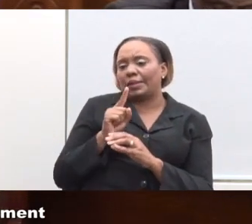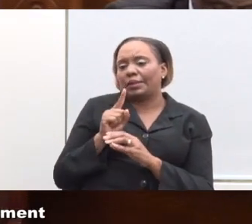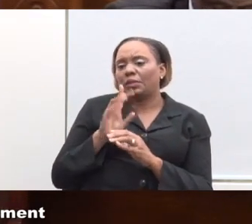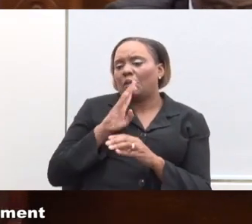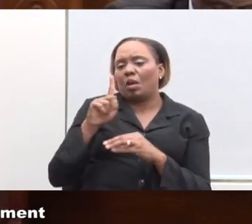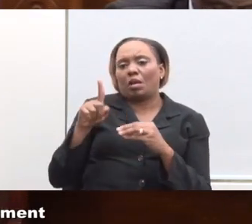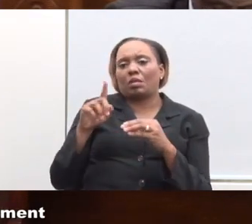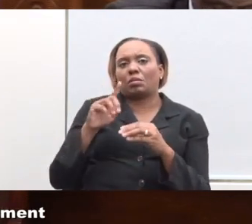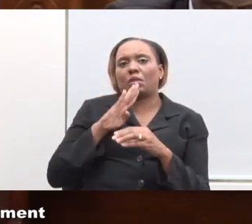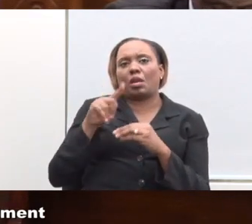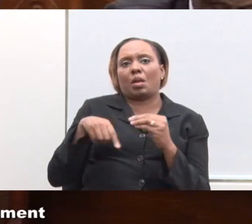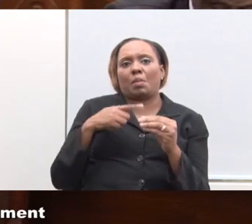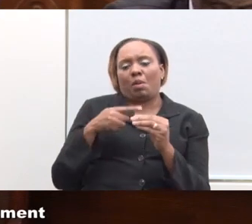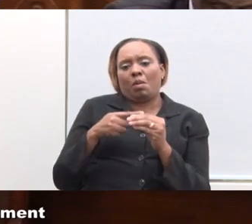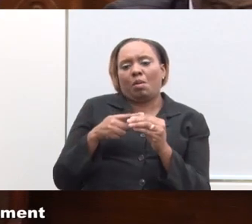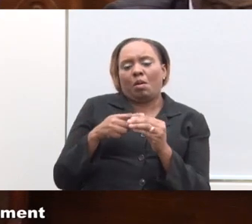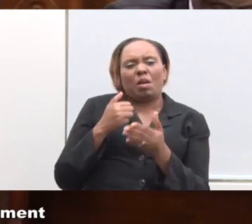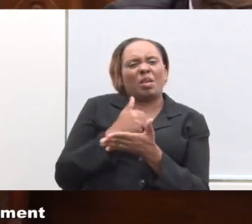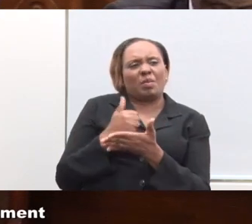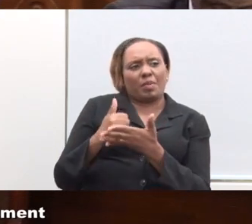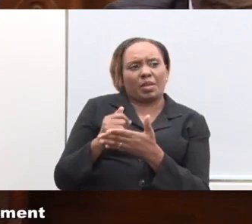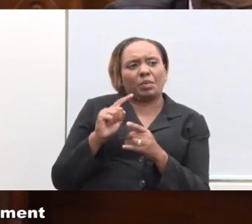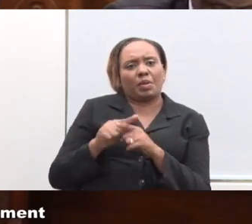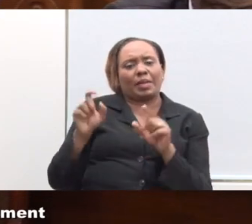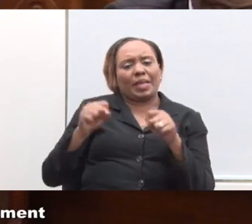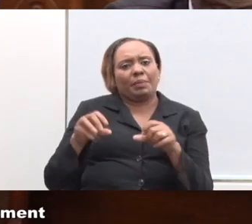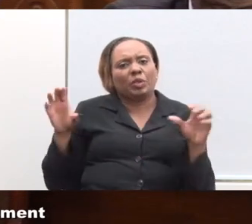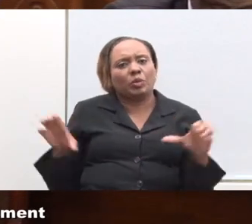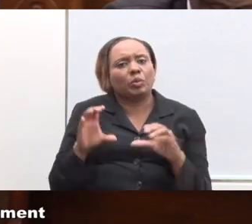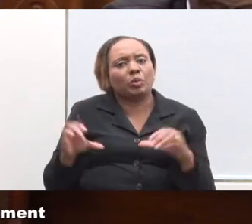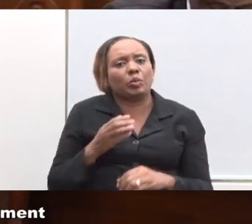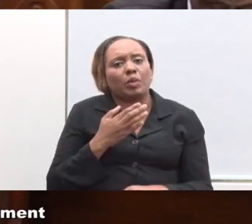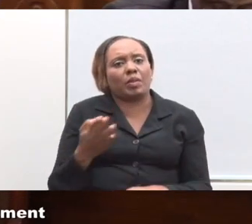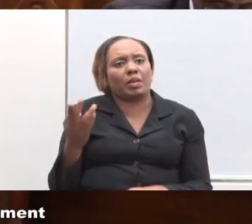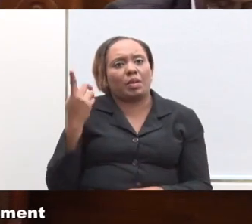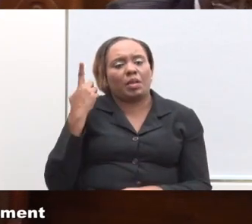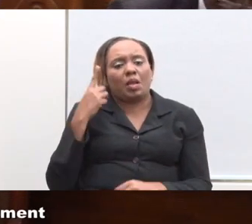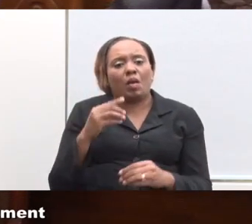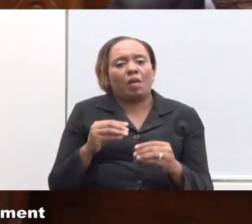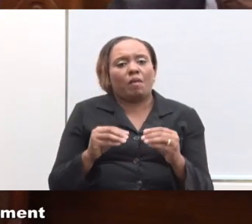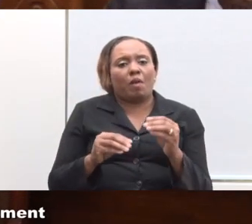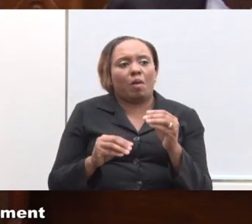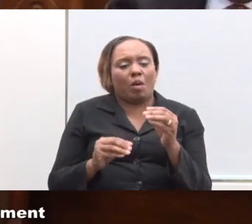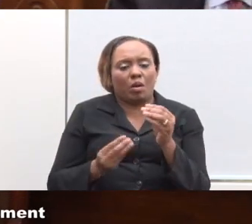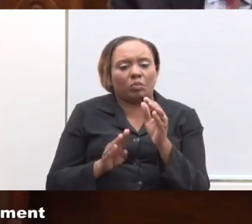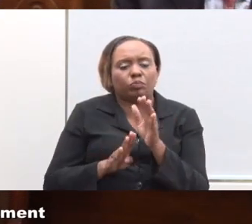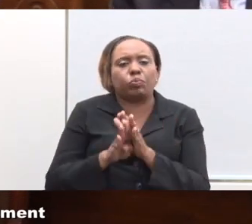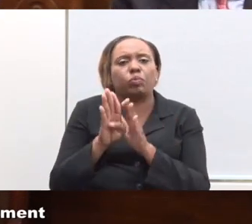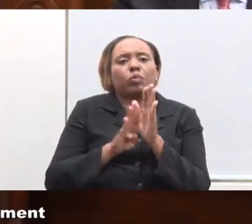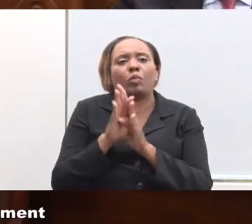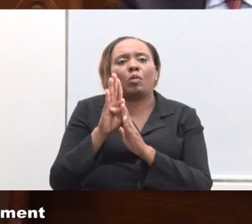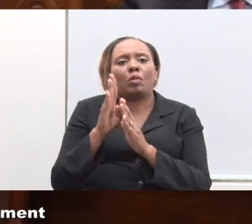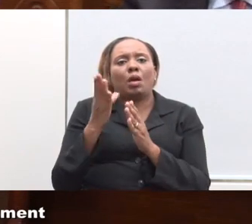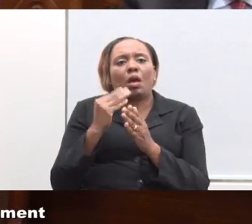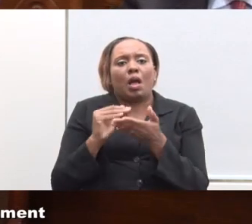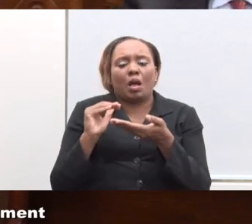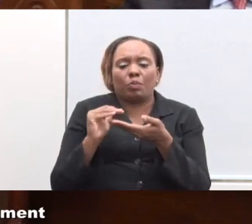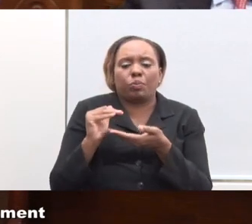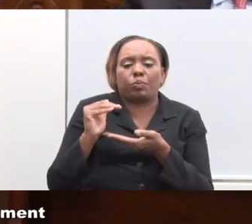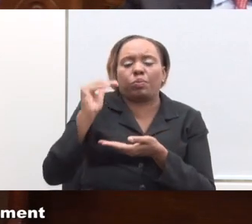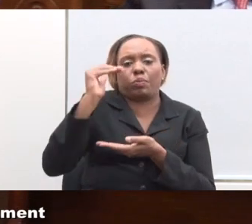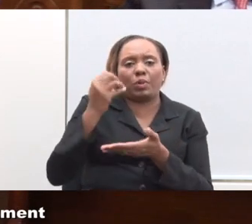I will shortly point out. And three, that we will also be able to facilitate and